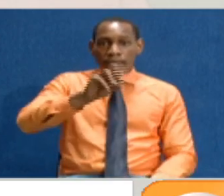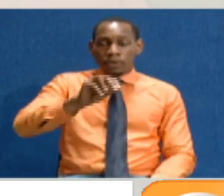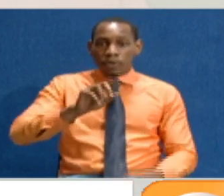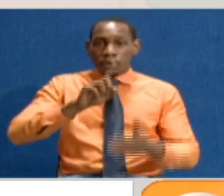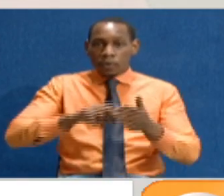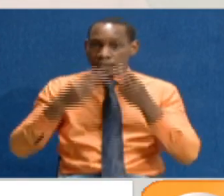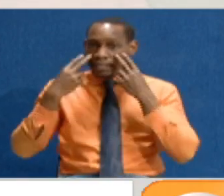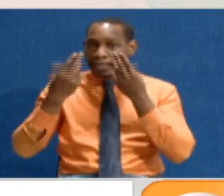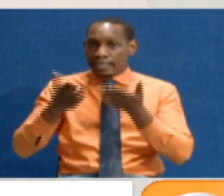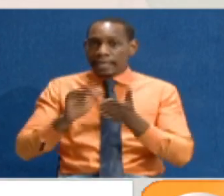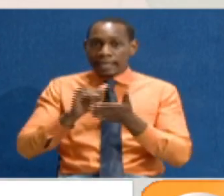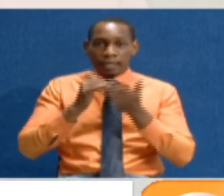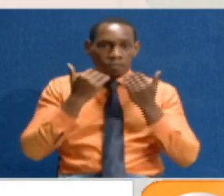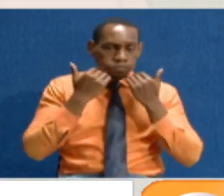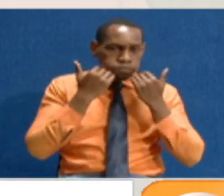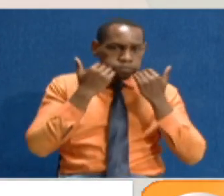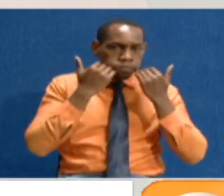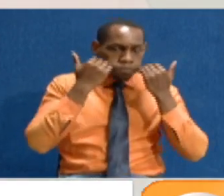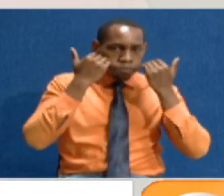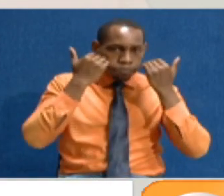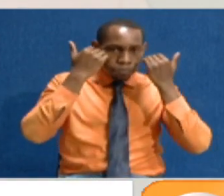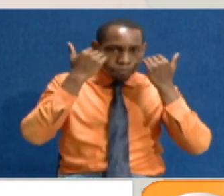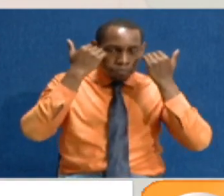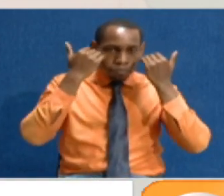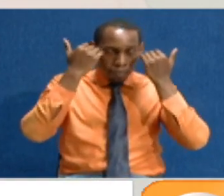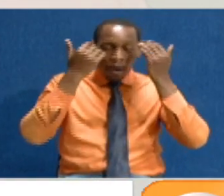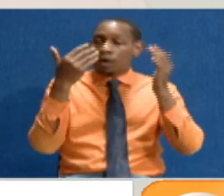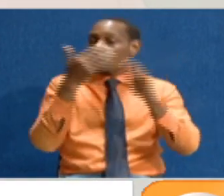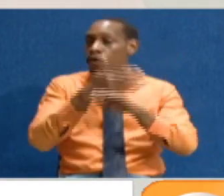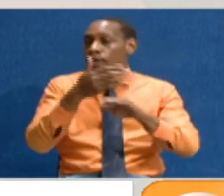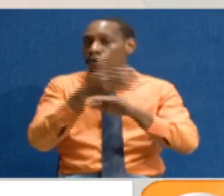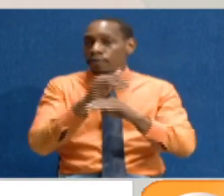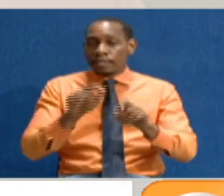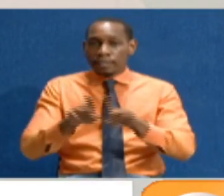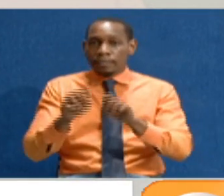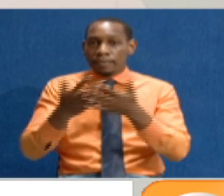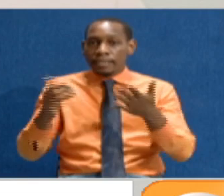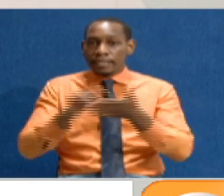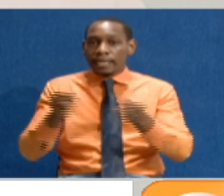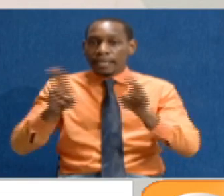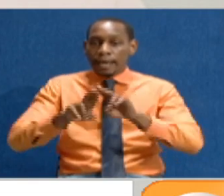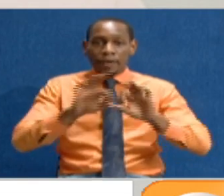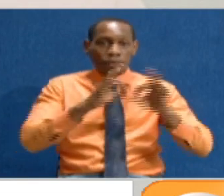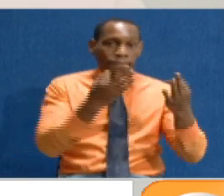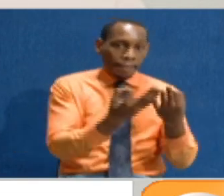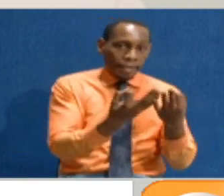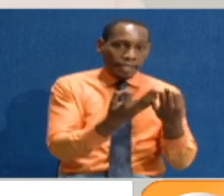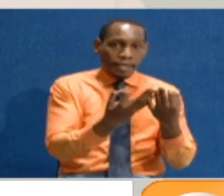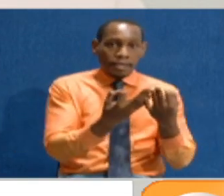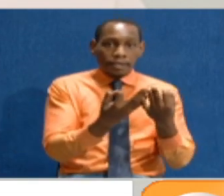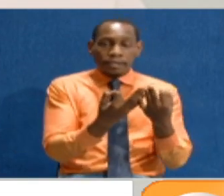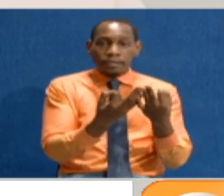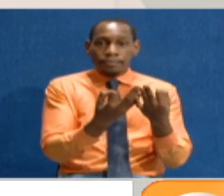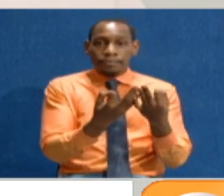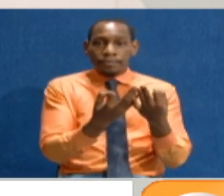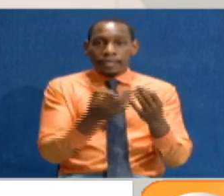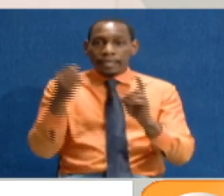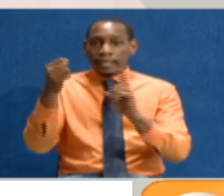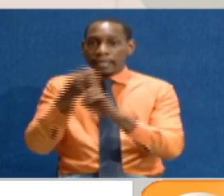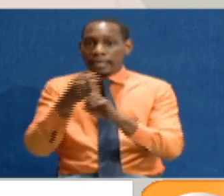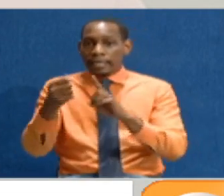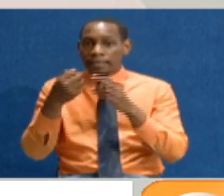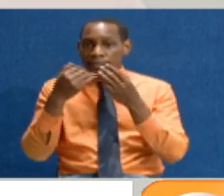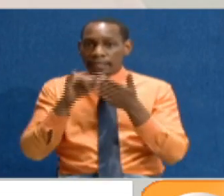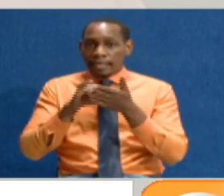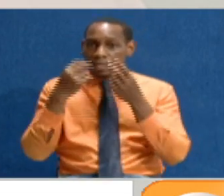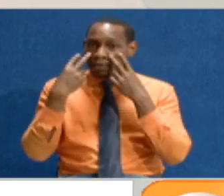we're seeing now, the stress levels coming to a head, things that are happening within the families, the violence we're seeing, as